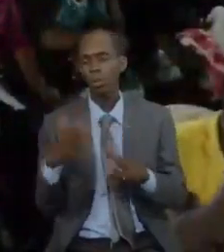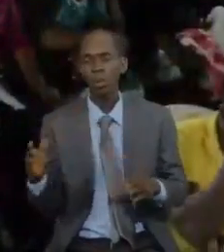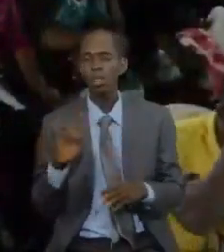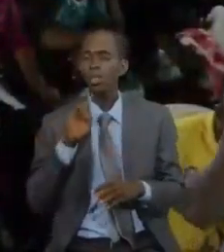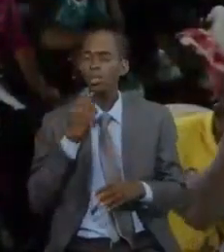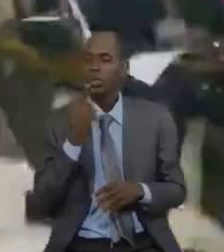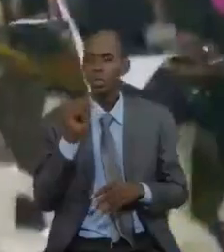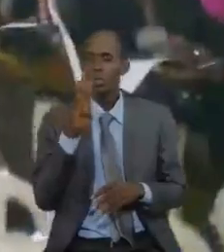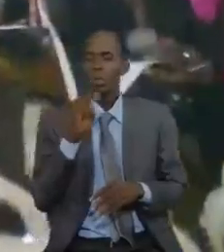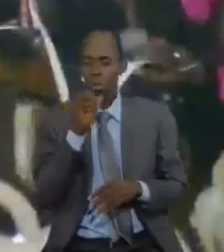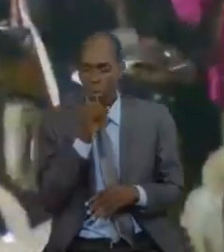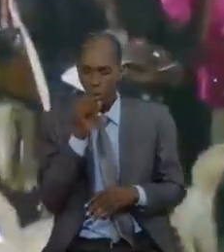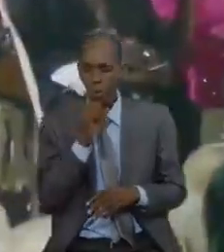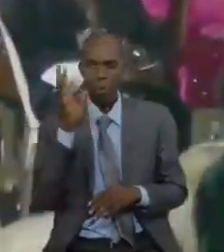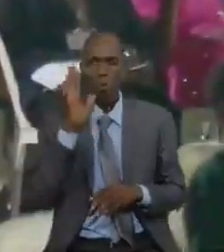Tuberculosis will vanish away.